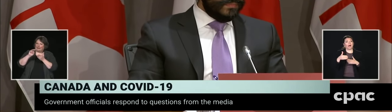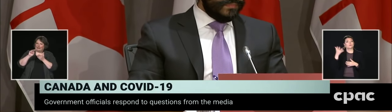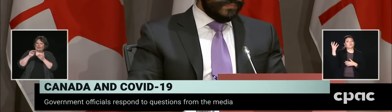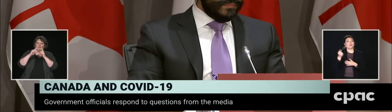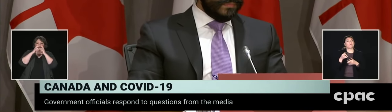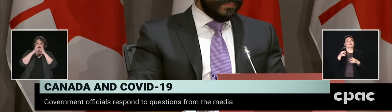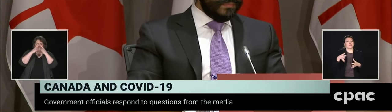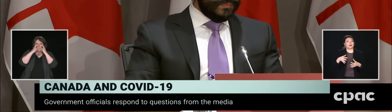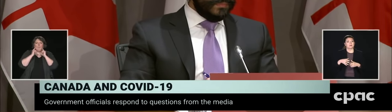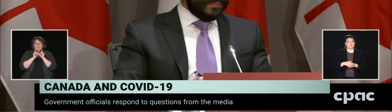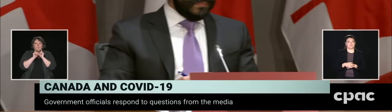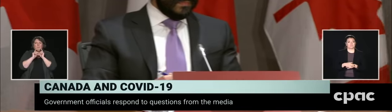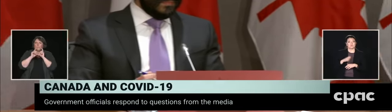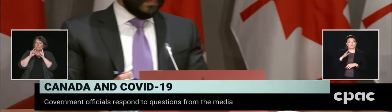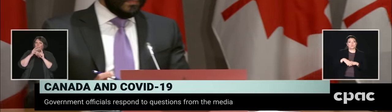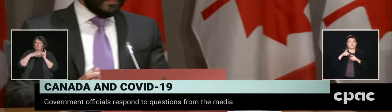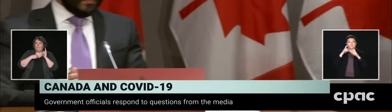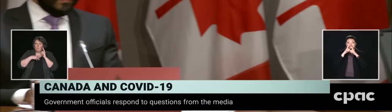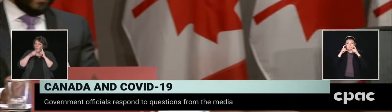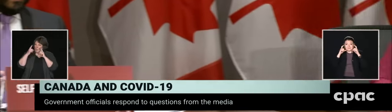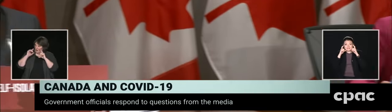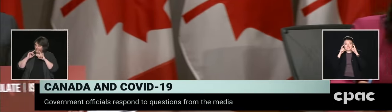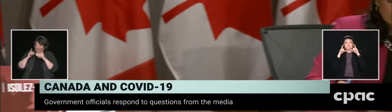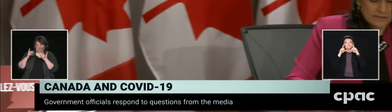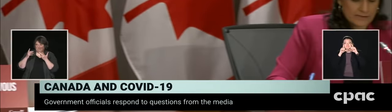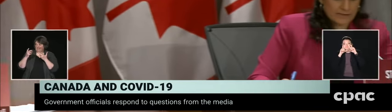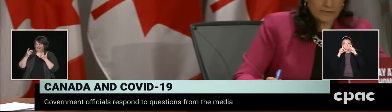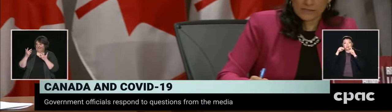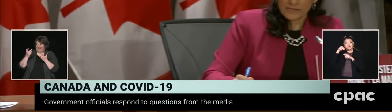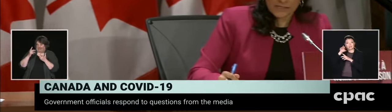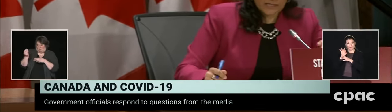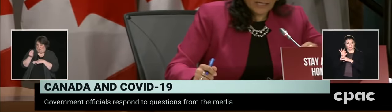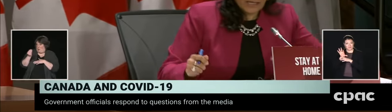has said we're running out of supplies by next week.